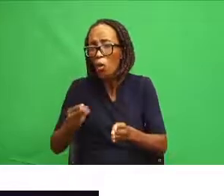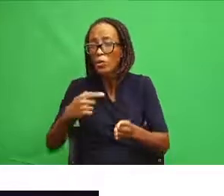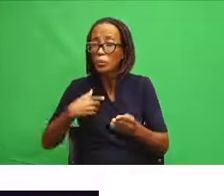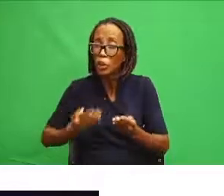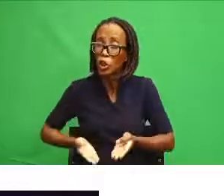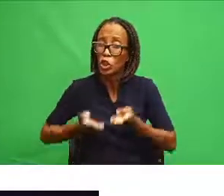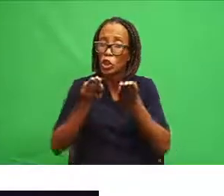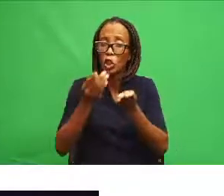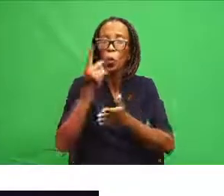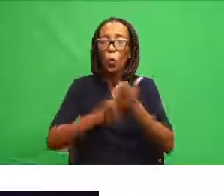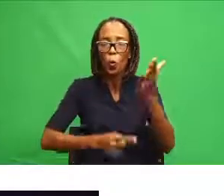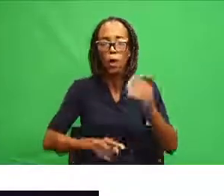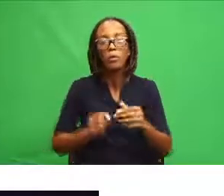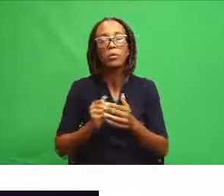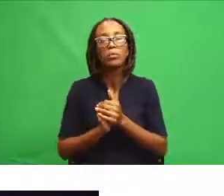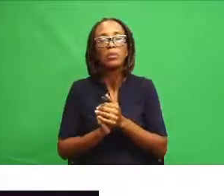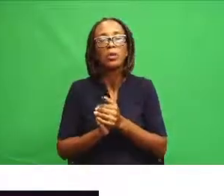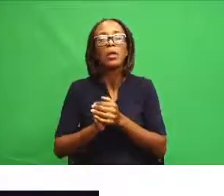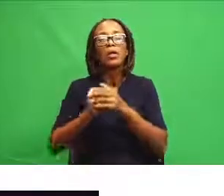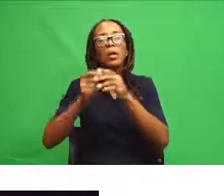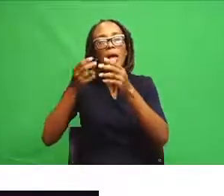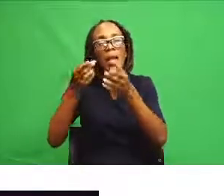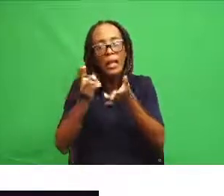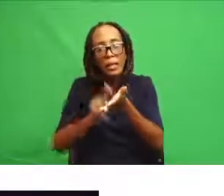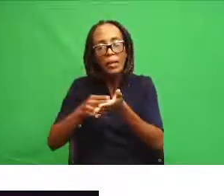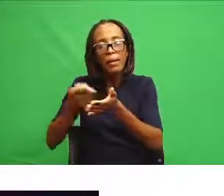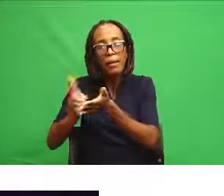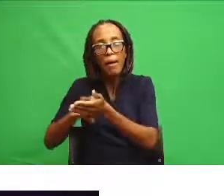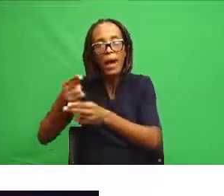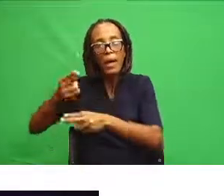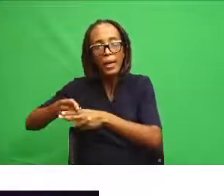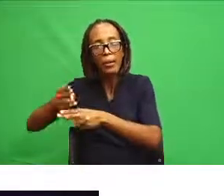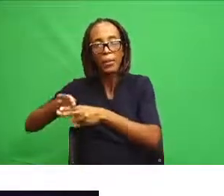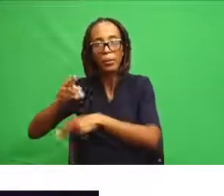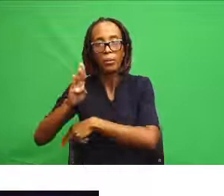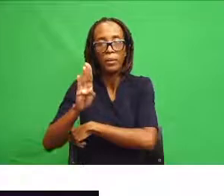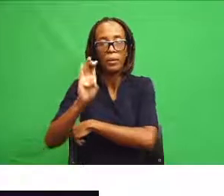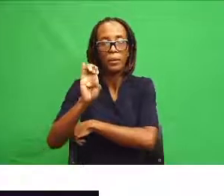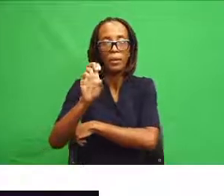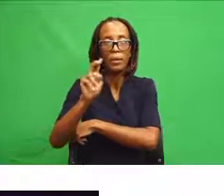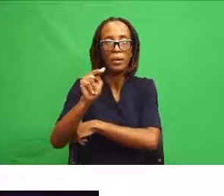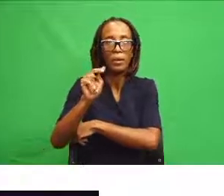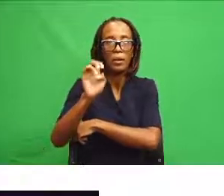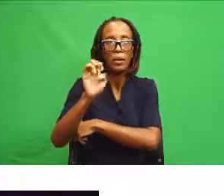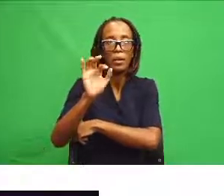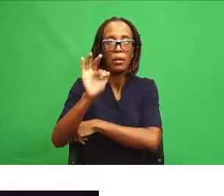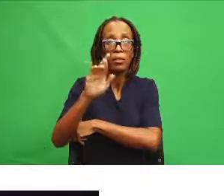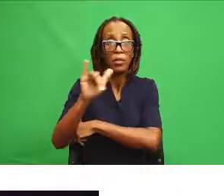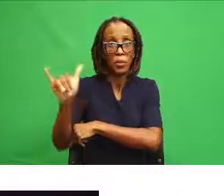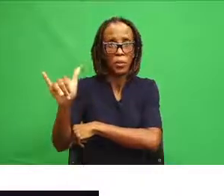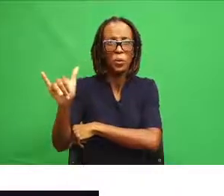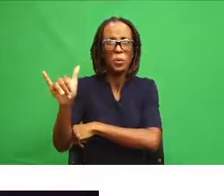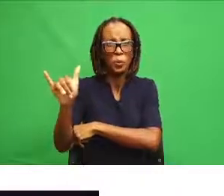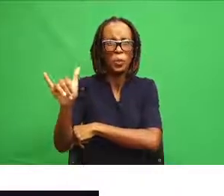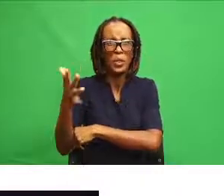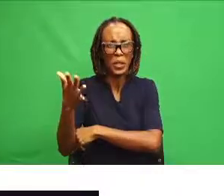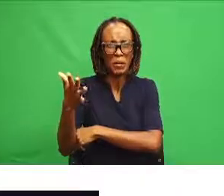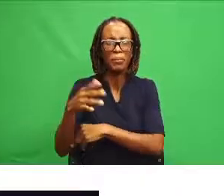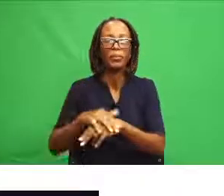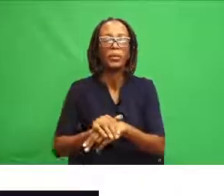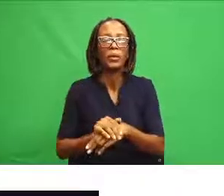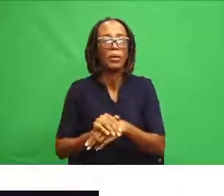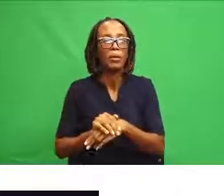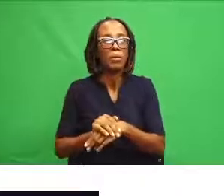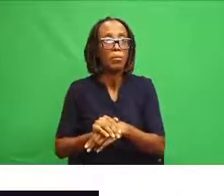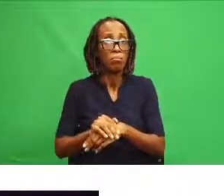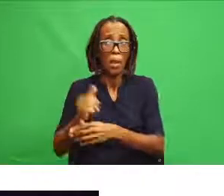is that you use beneficiary designations. Now, I cannot speak to the